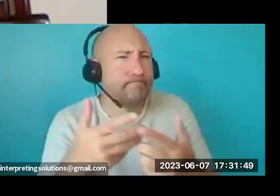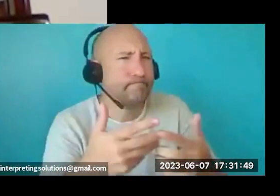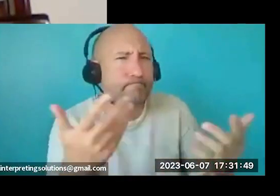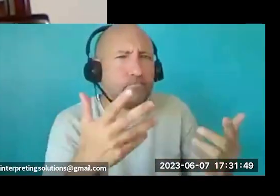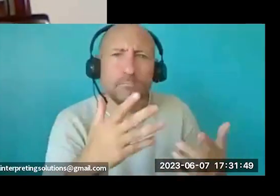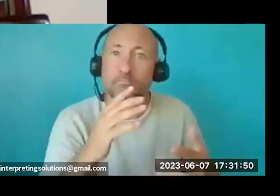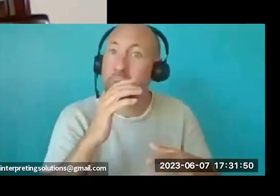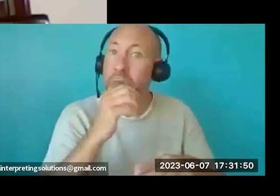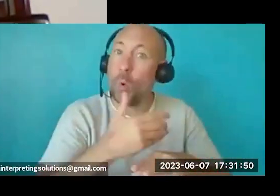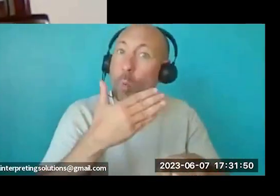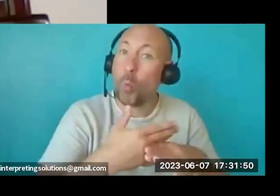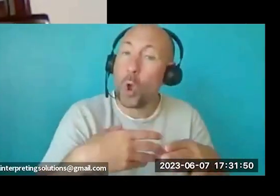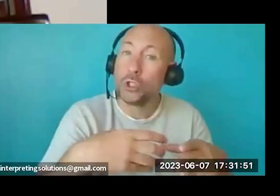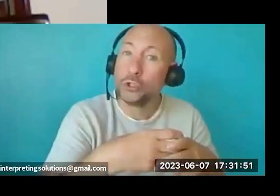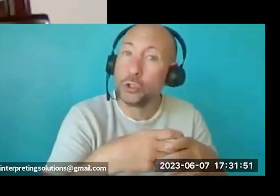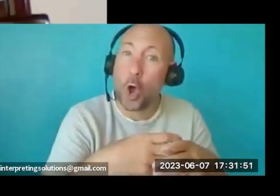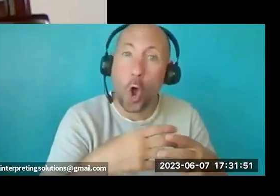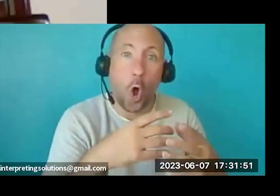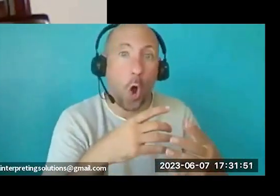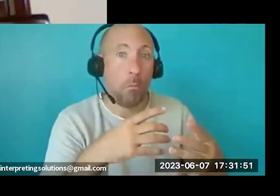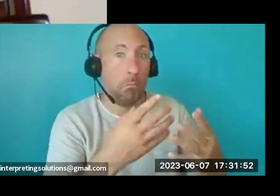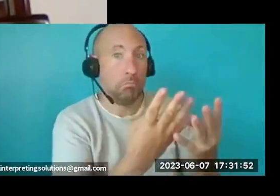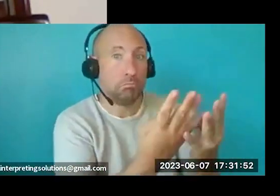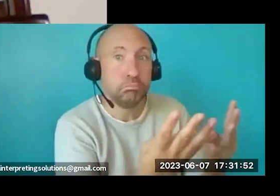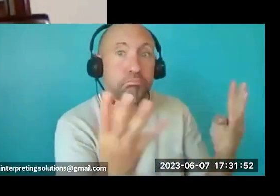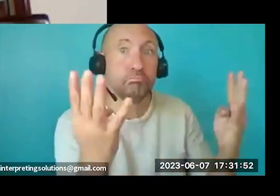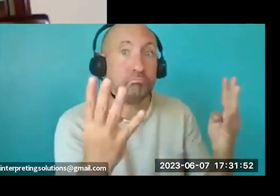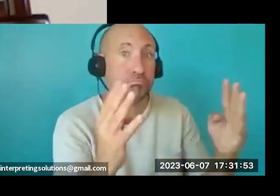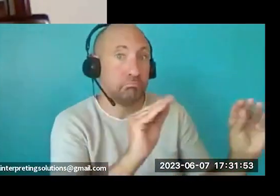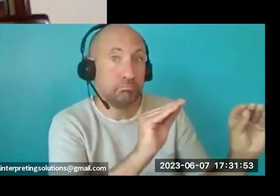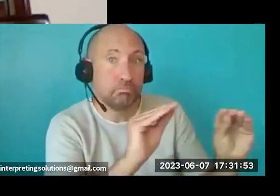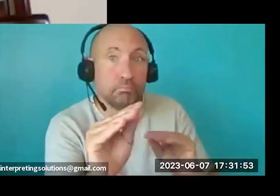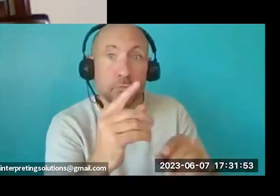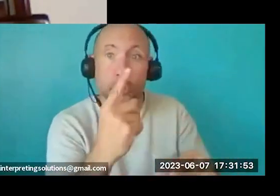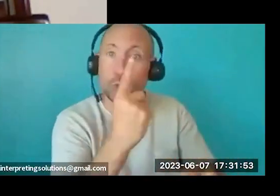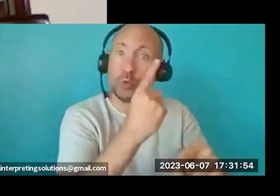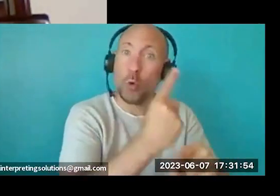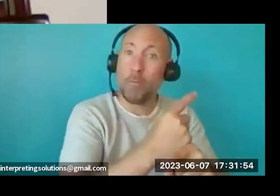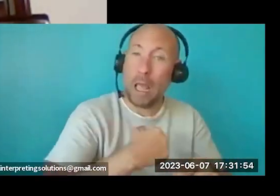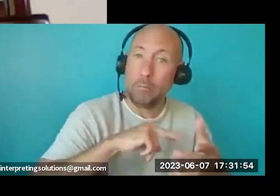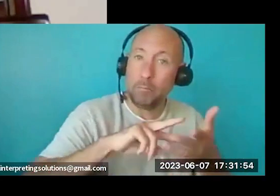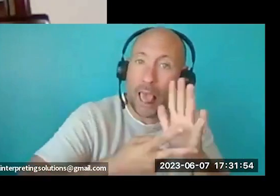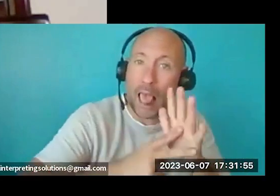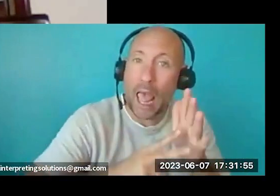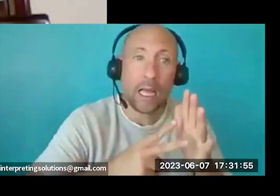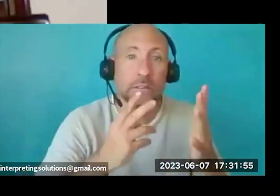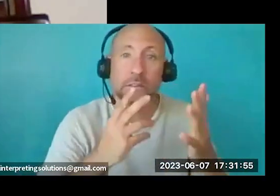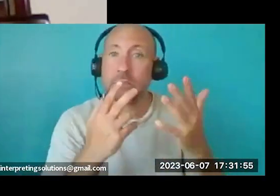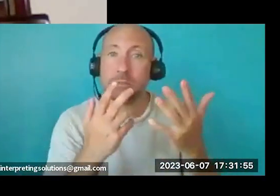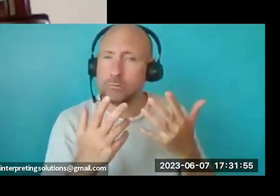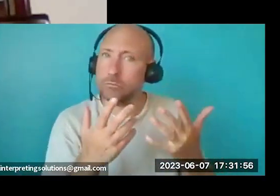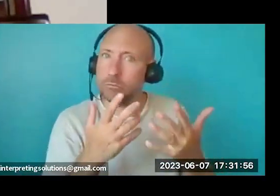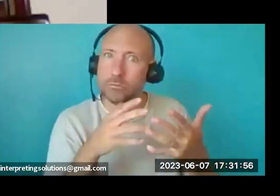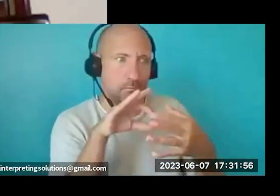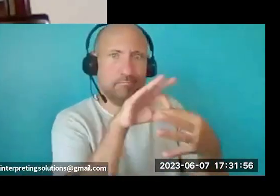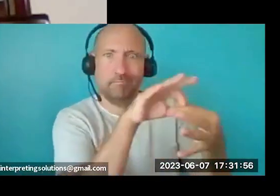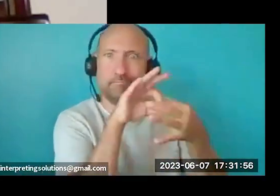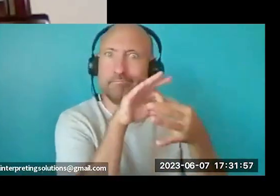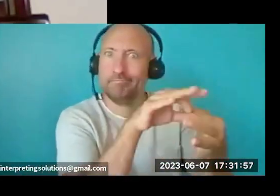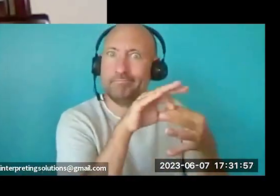workshops to explain what you're doing, where you want to go? In that way, you